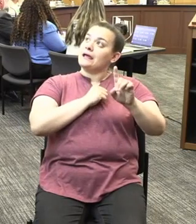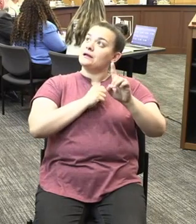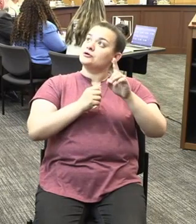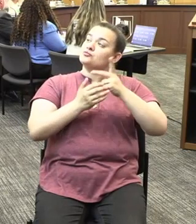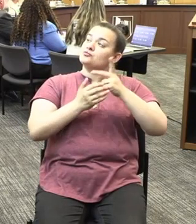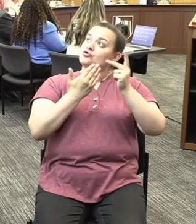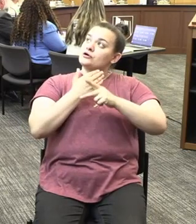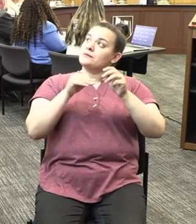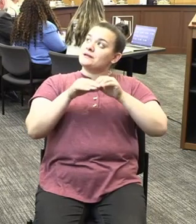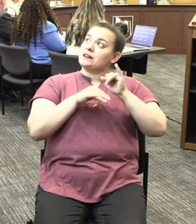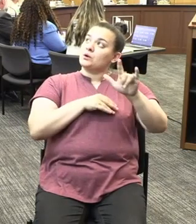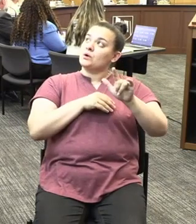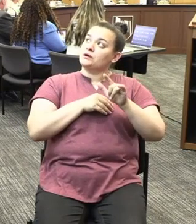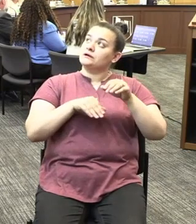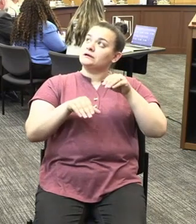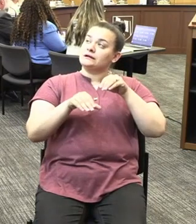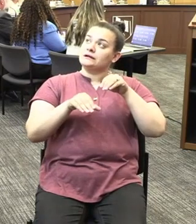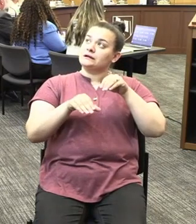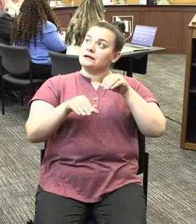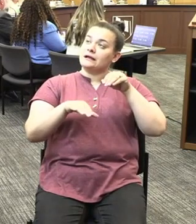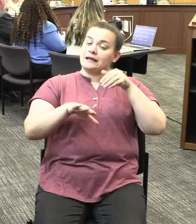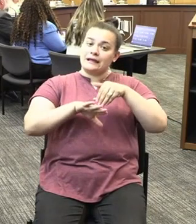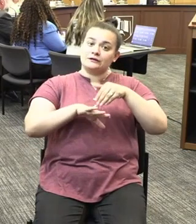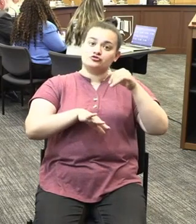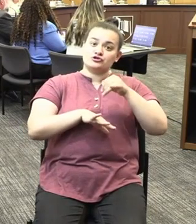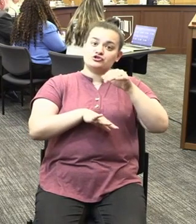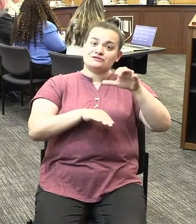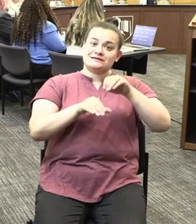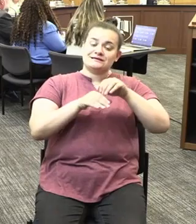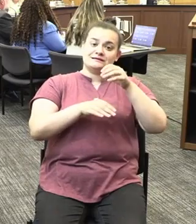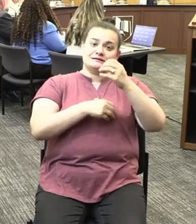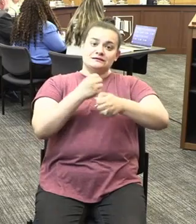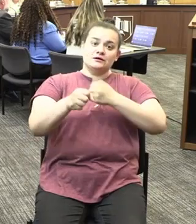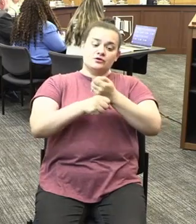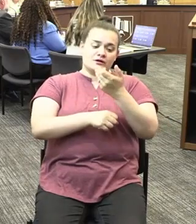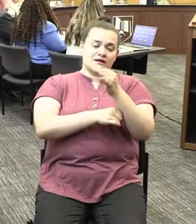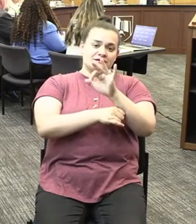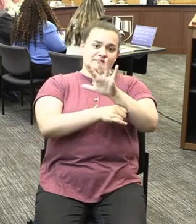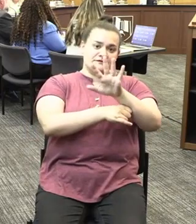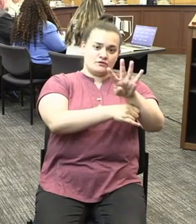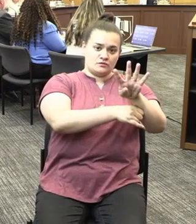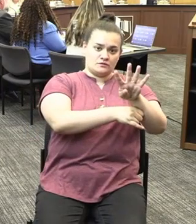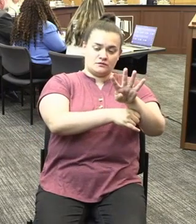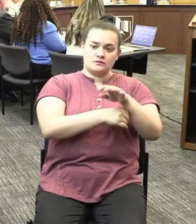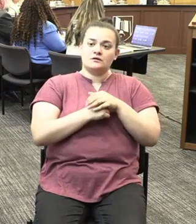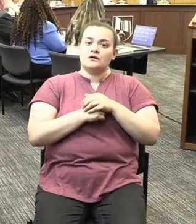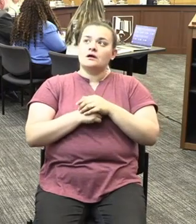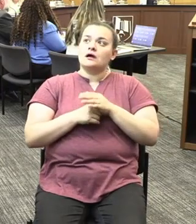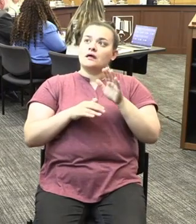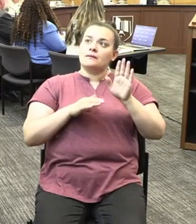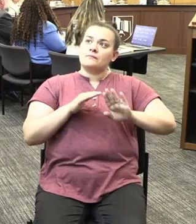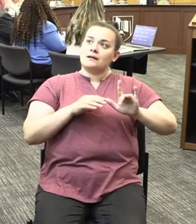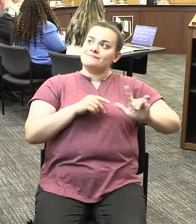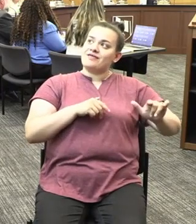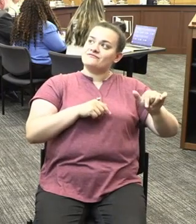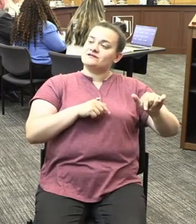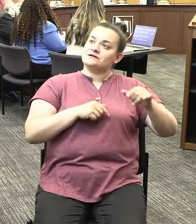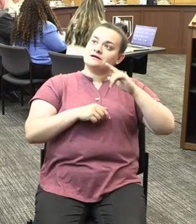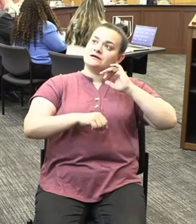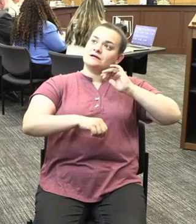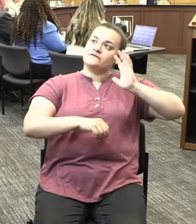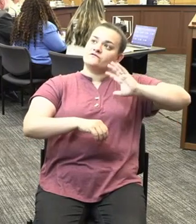Illinois at JJC in 1954. And then if you look at the bottom of the left column, it was